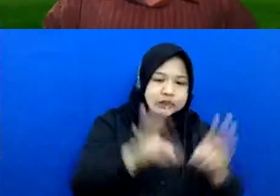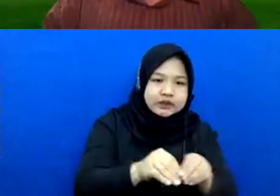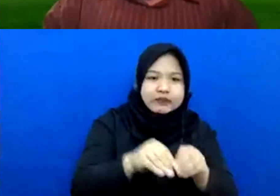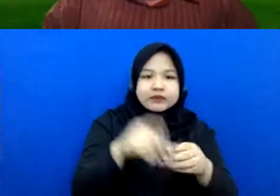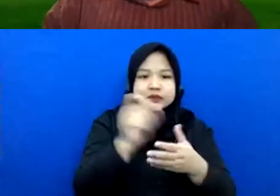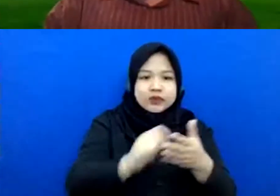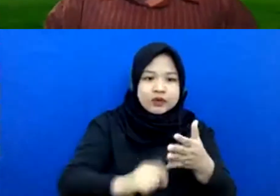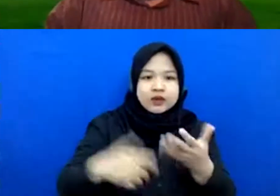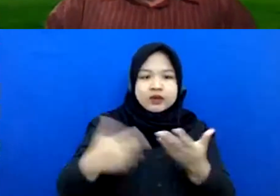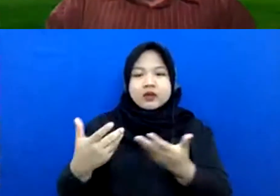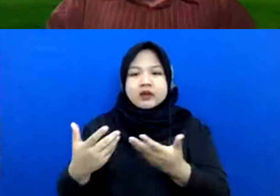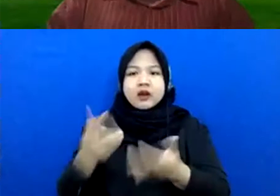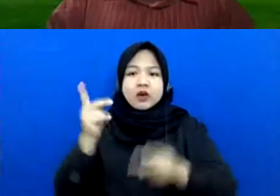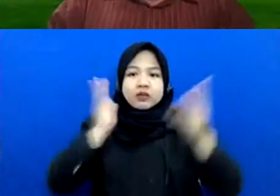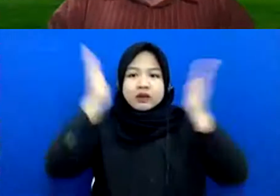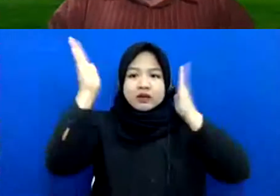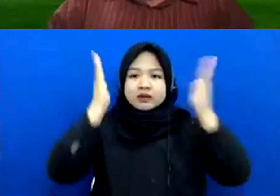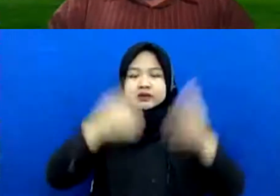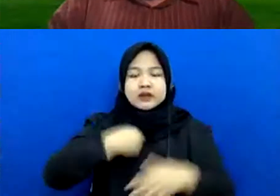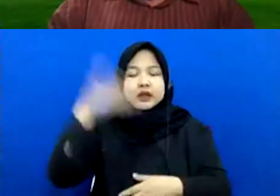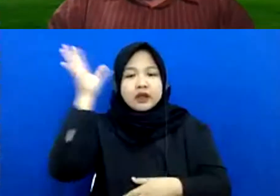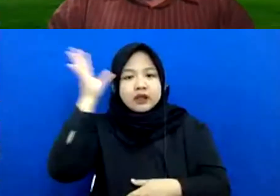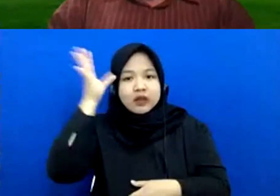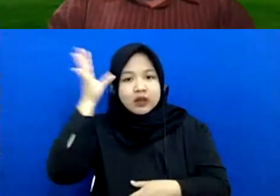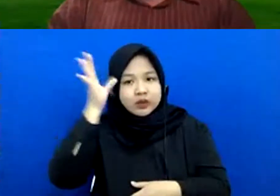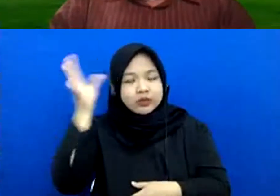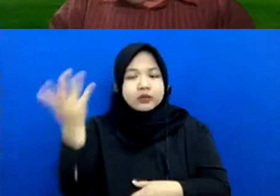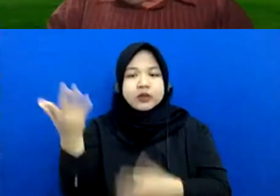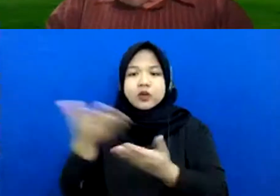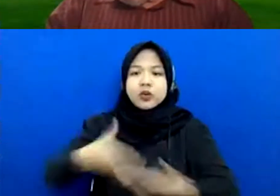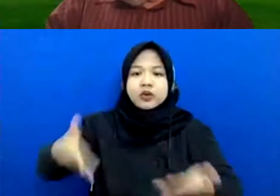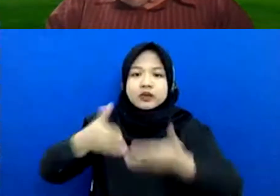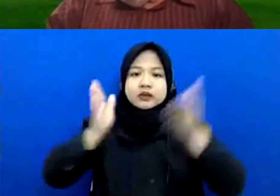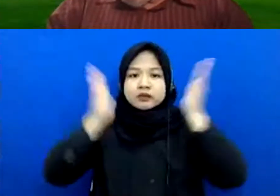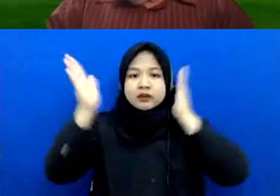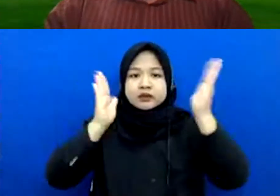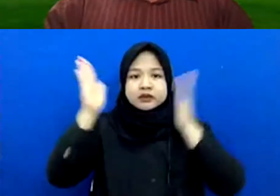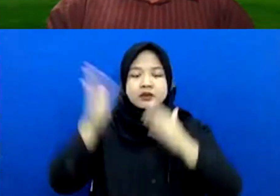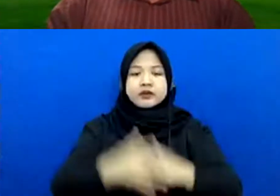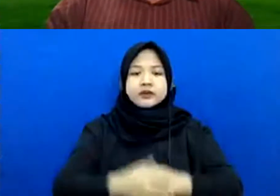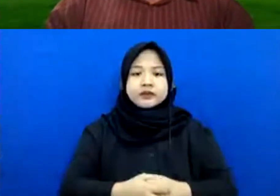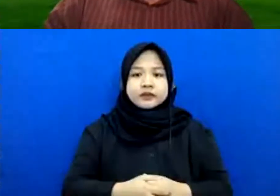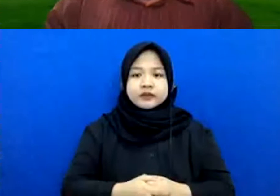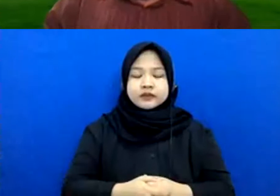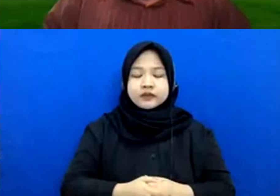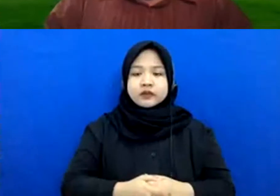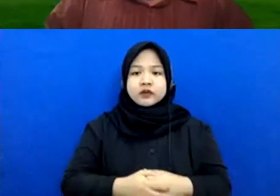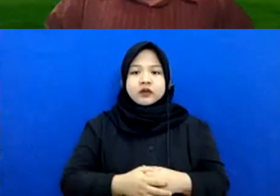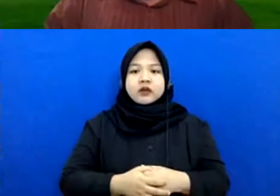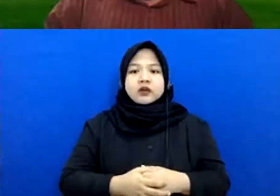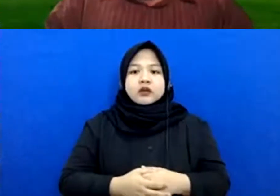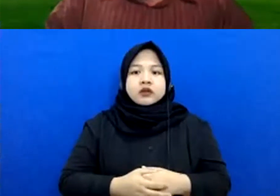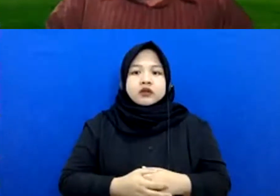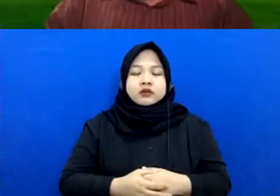sorry, Malaysia, I don't know the Malaysian context well enough to make that thing. I think you need to be very wary